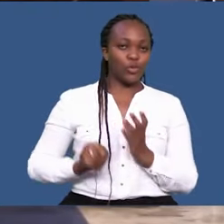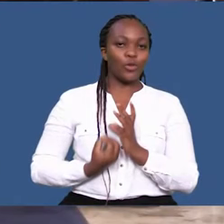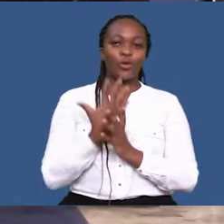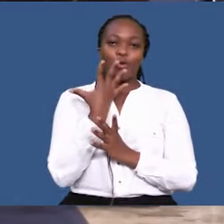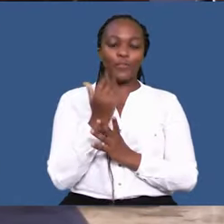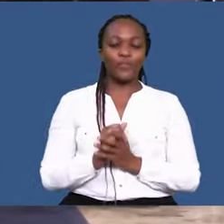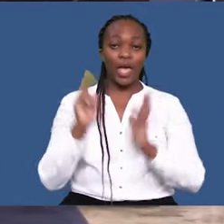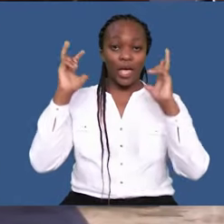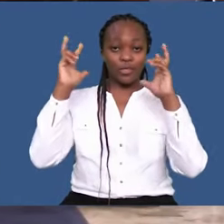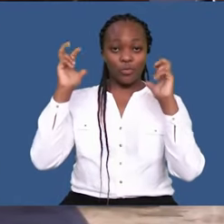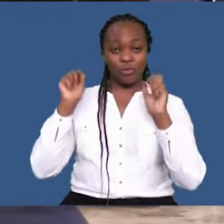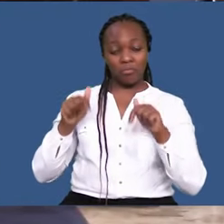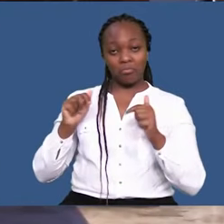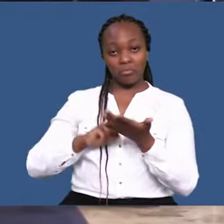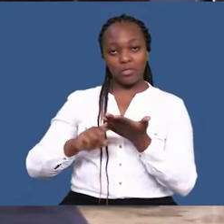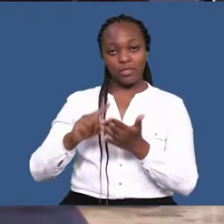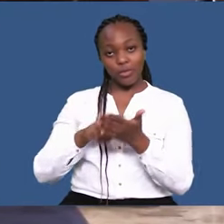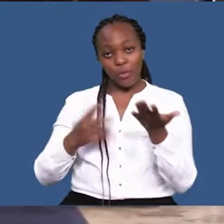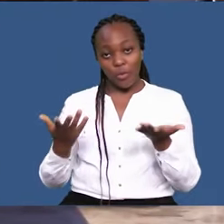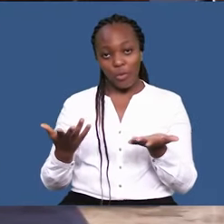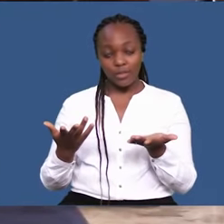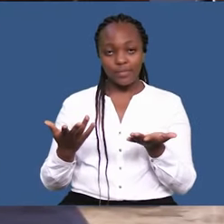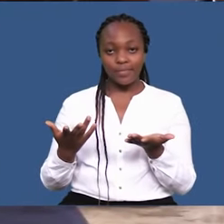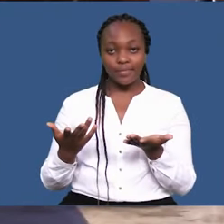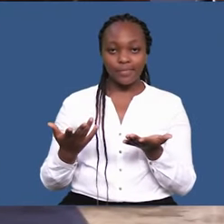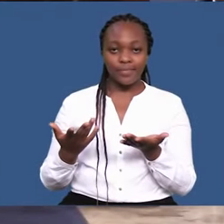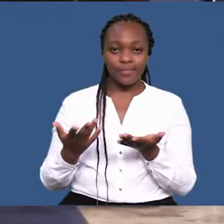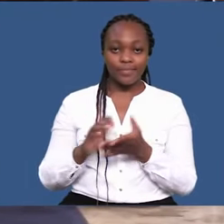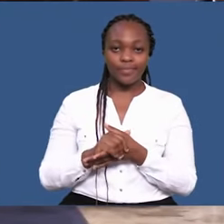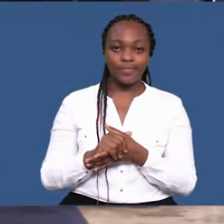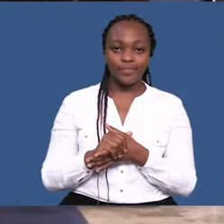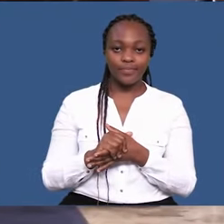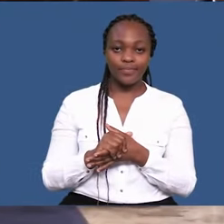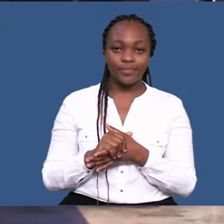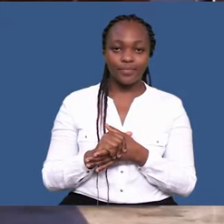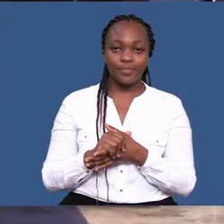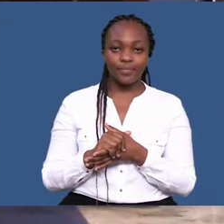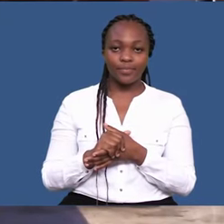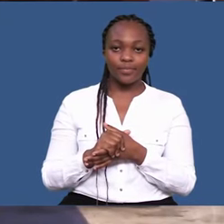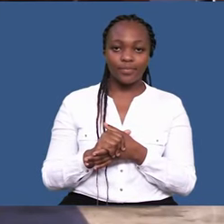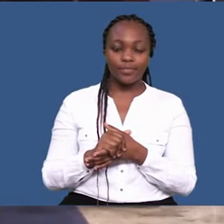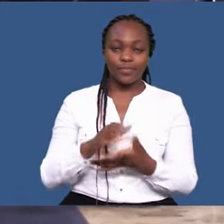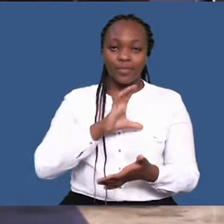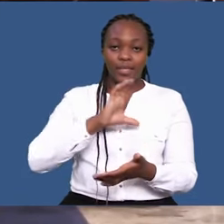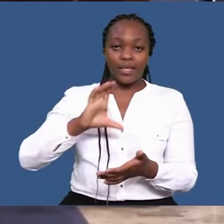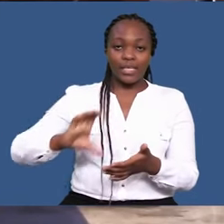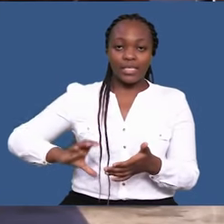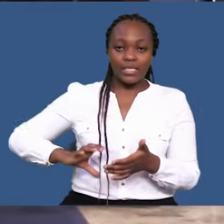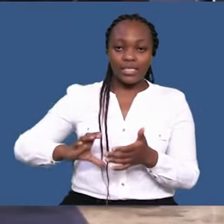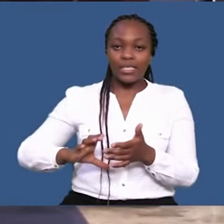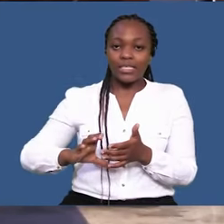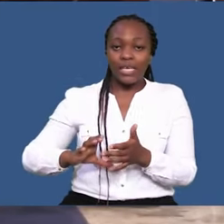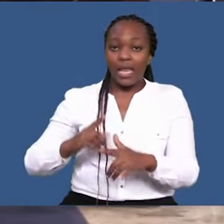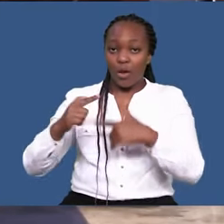week is Christian living. And we shall continue from where Reverend Josephine left yesterday,